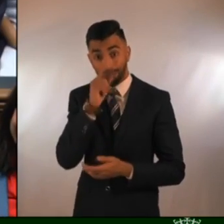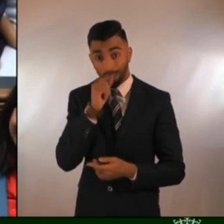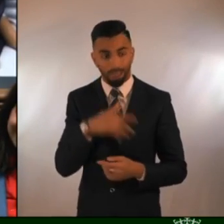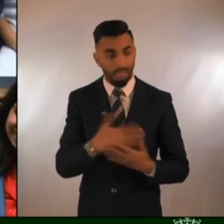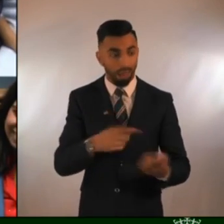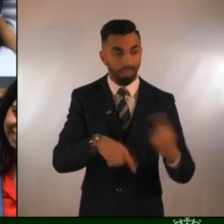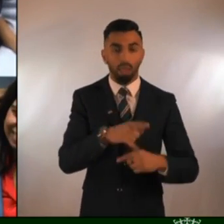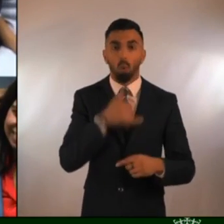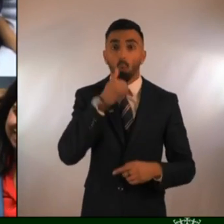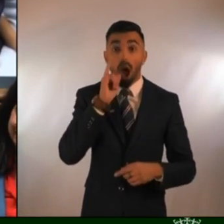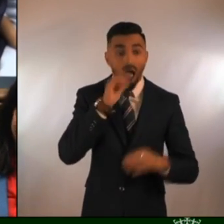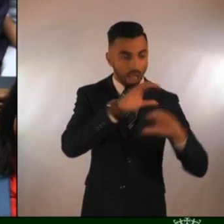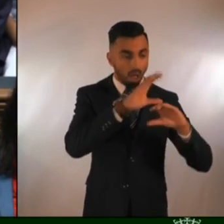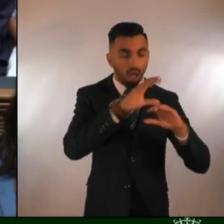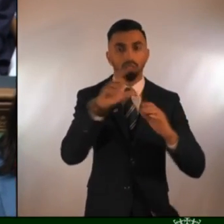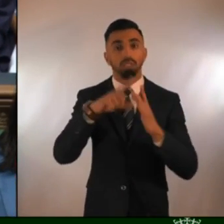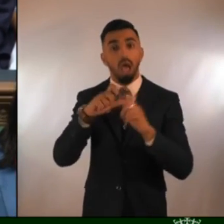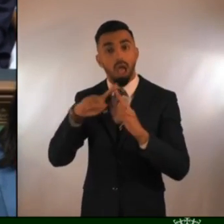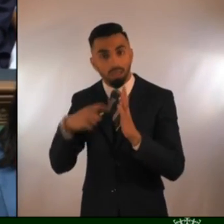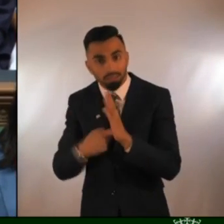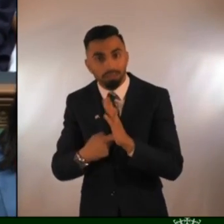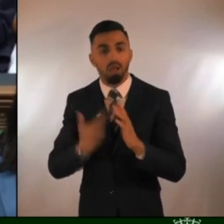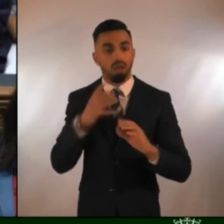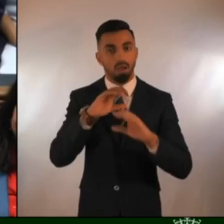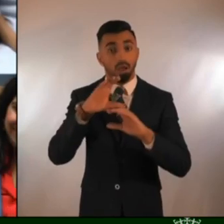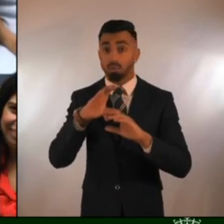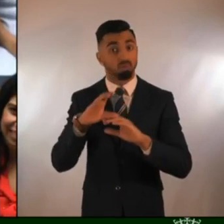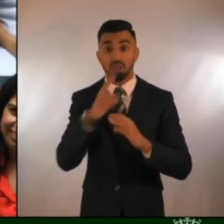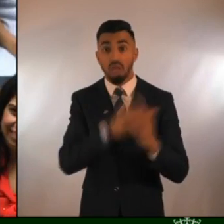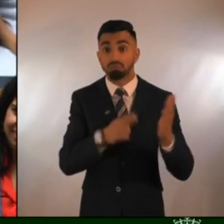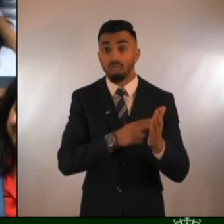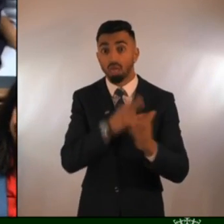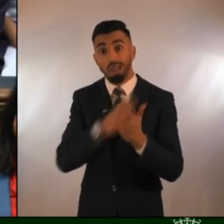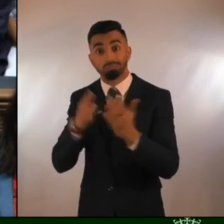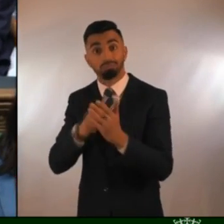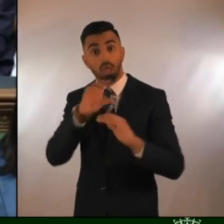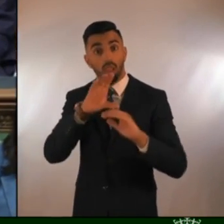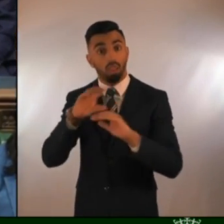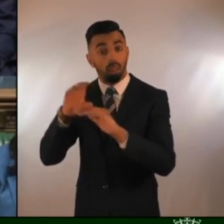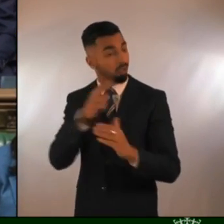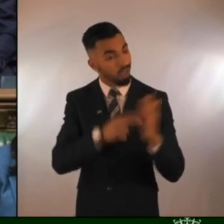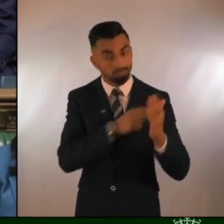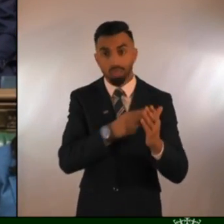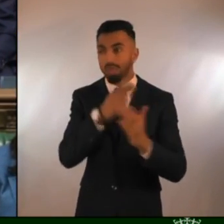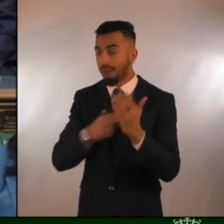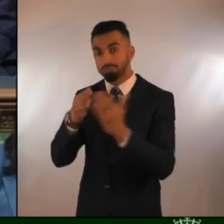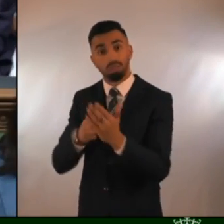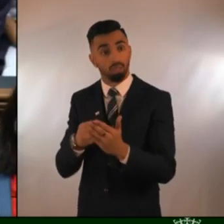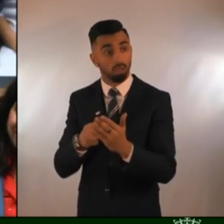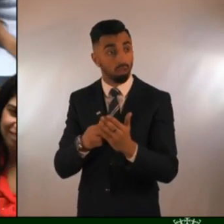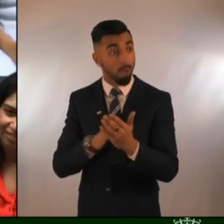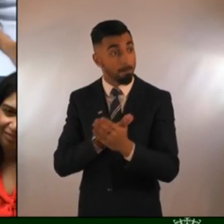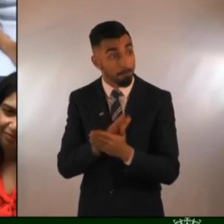well. For only the second time in almost 20 years, that's every single one of